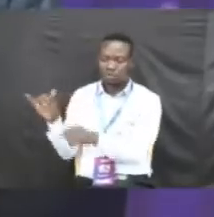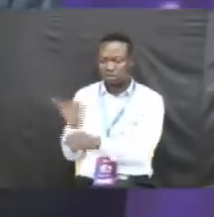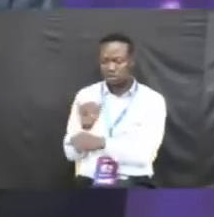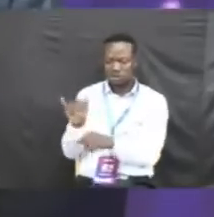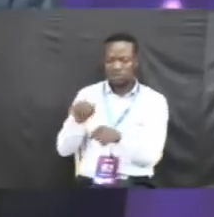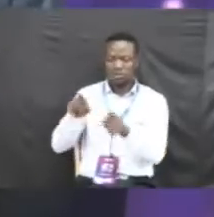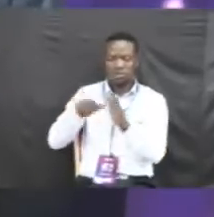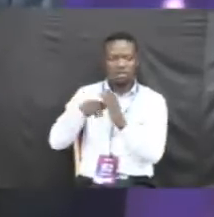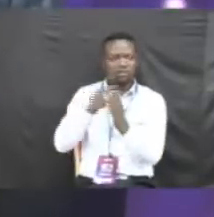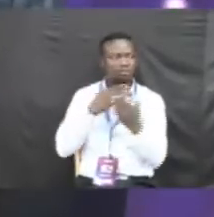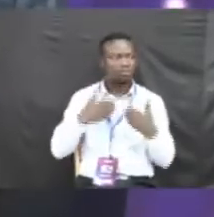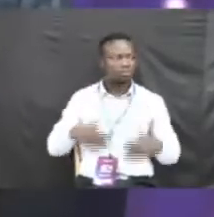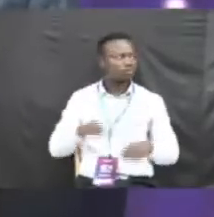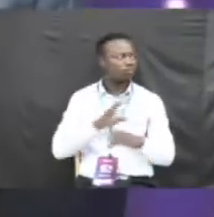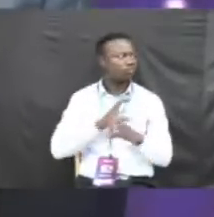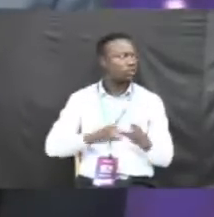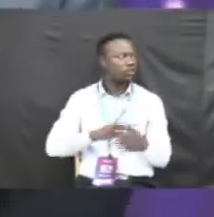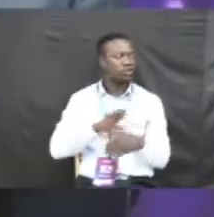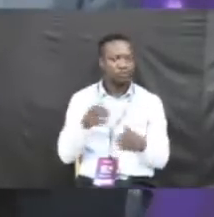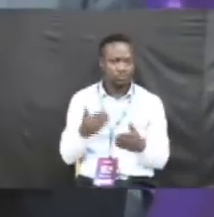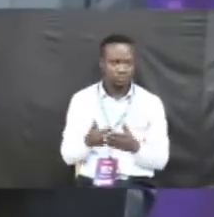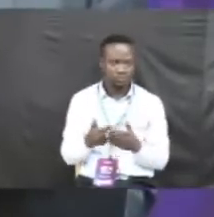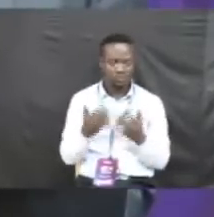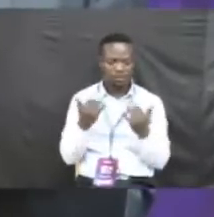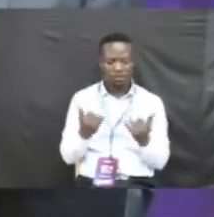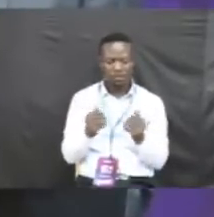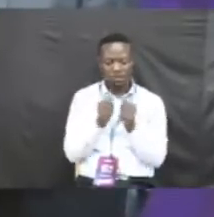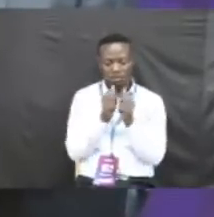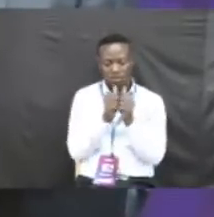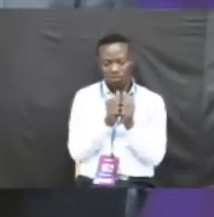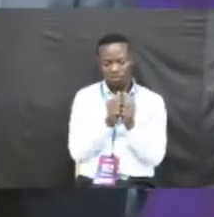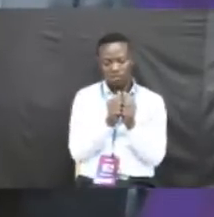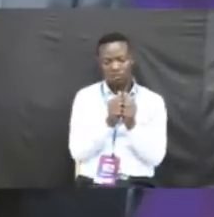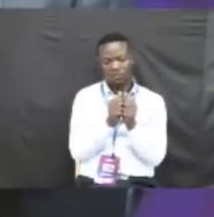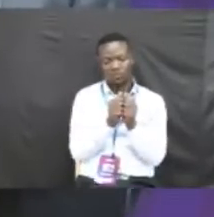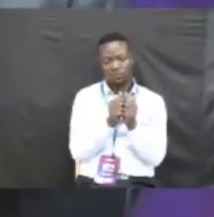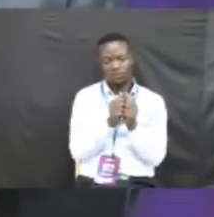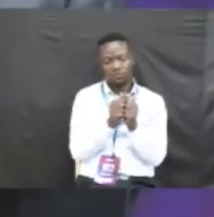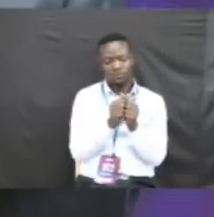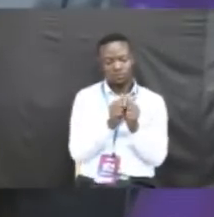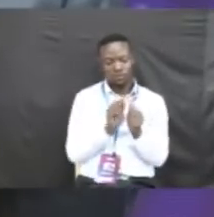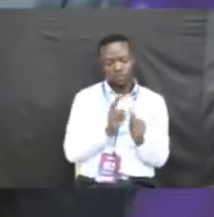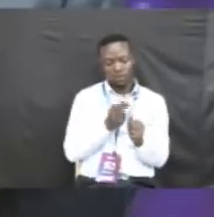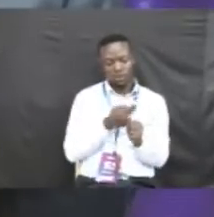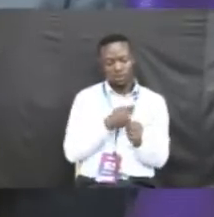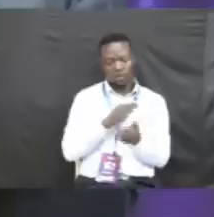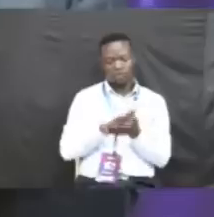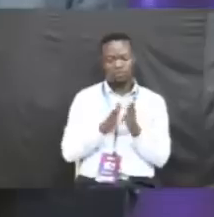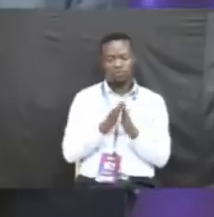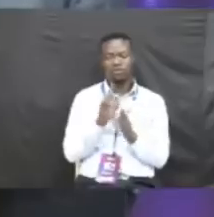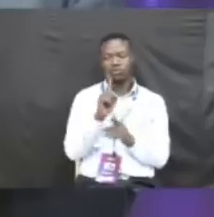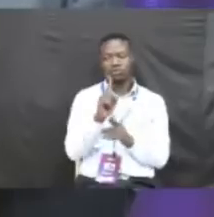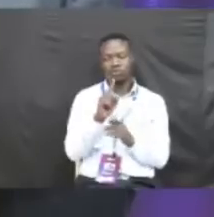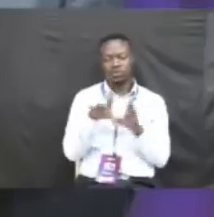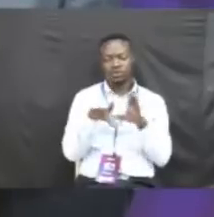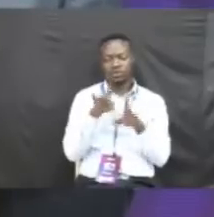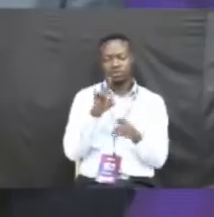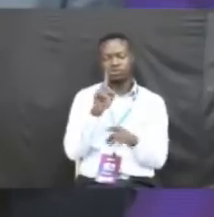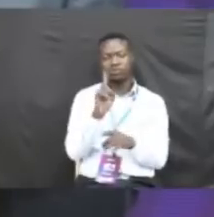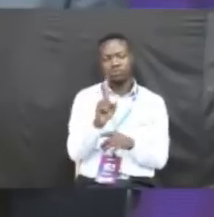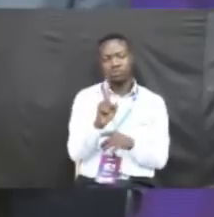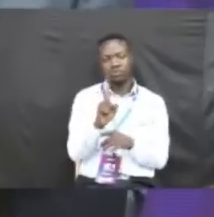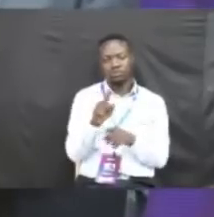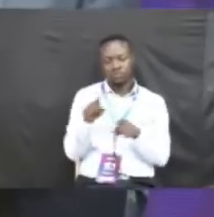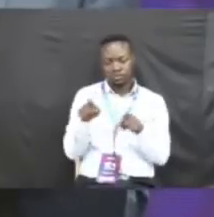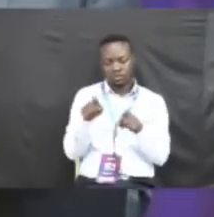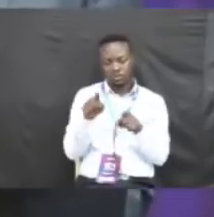as a whole. For with us there is one body and one spirit and